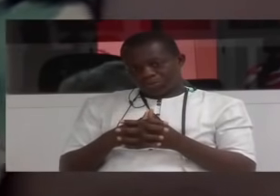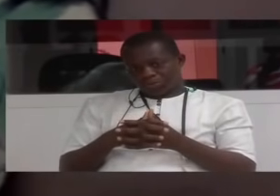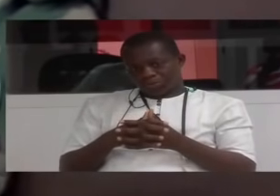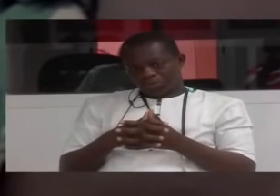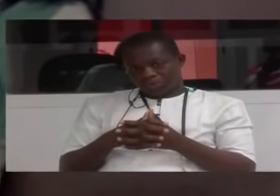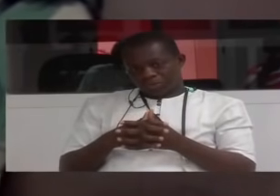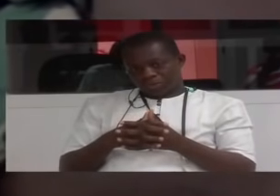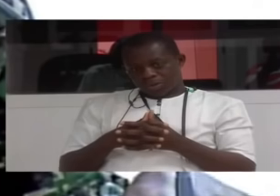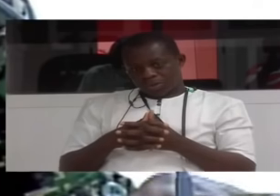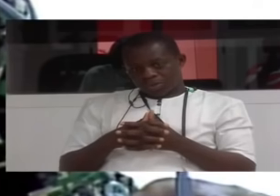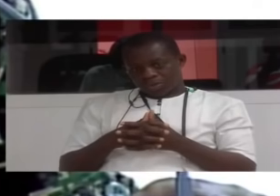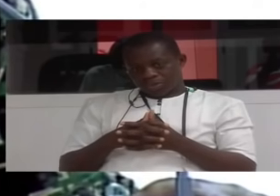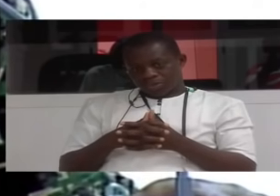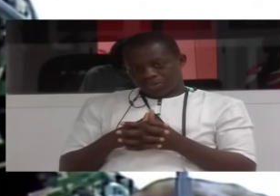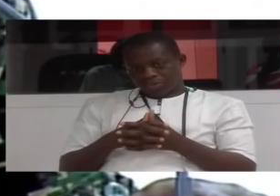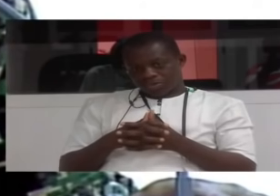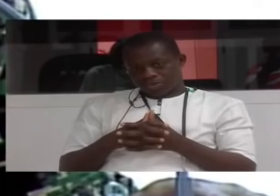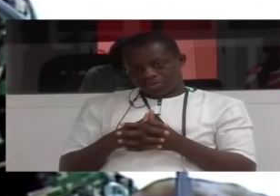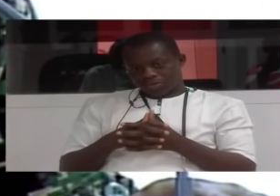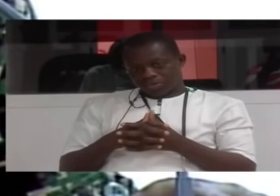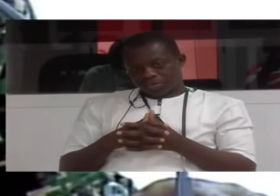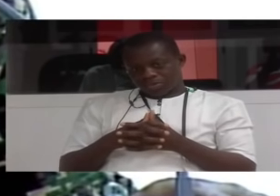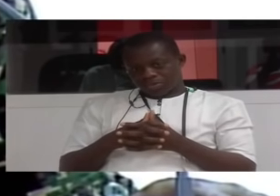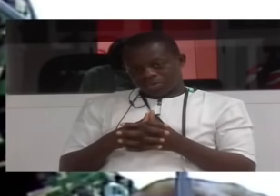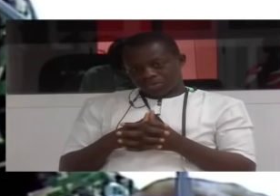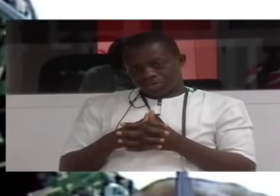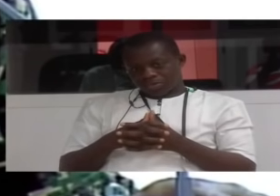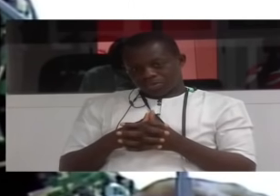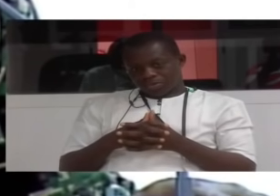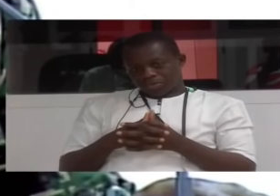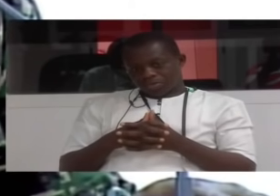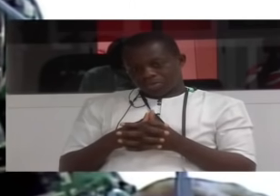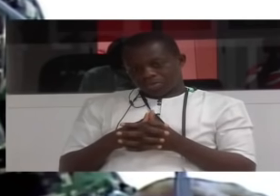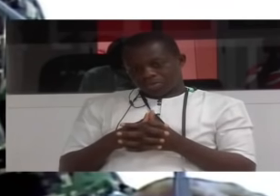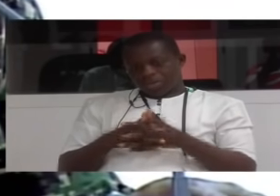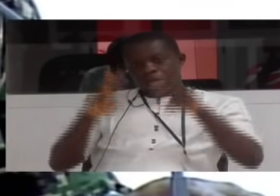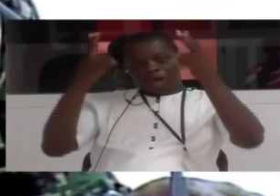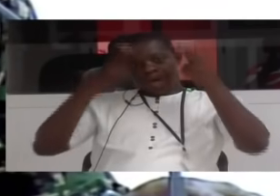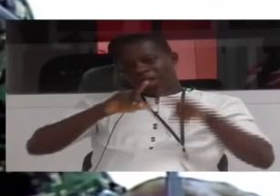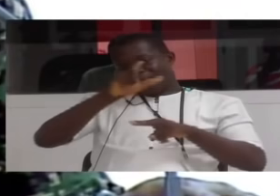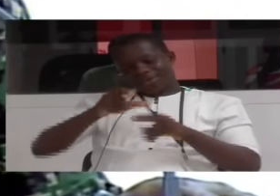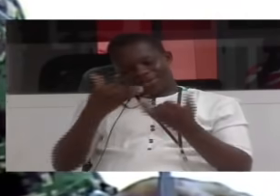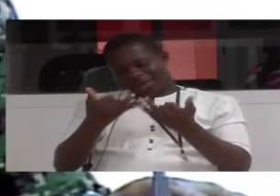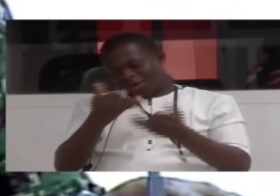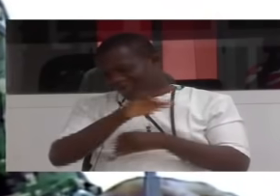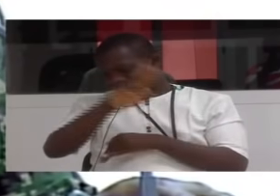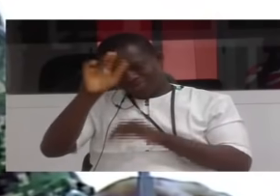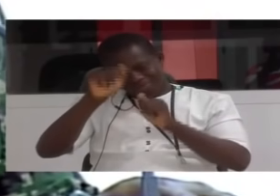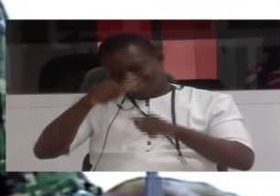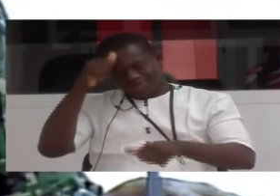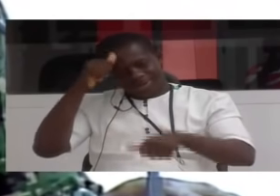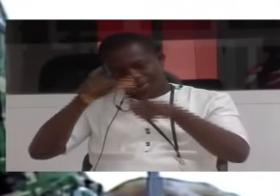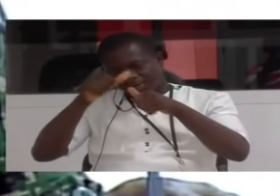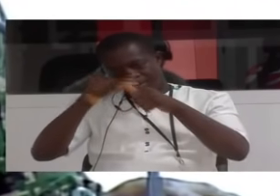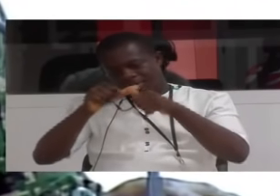fay pour sa place bi nek sergeant ci soldat Gambia. Ansul legui lolou meunatuma ko fatale ko depuis bobu. Council, I cannot